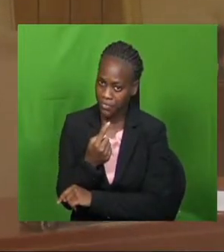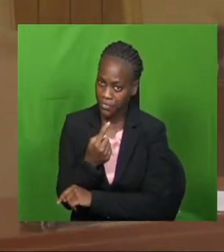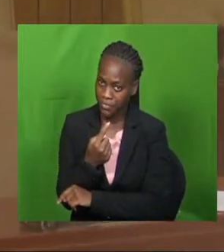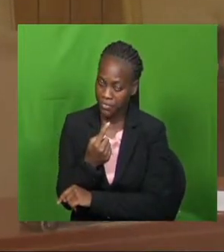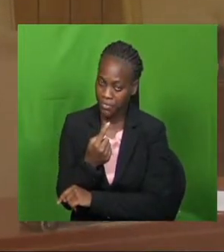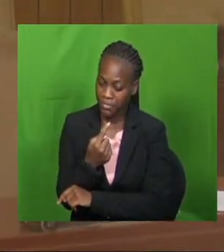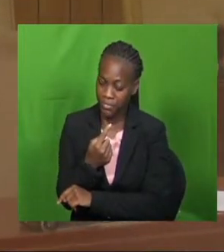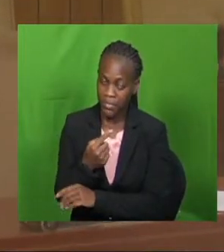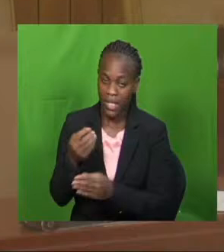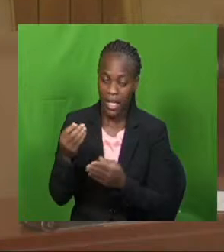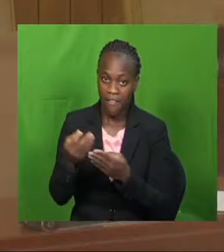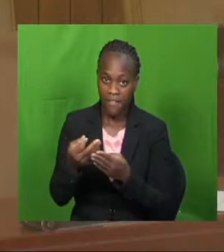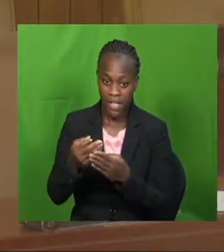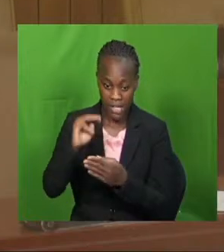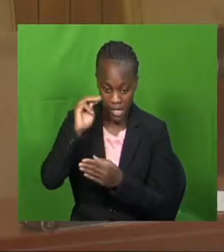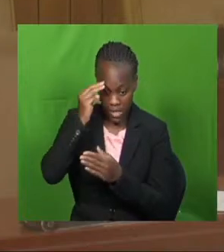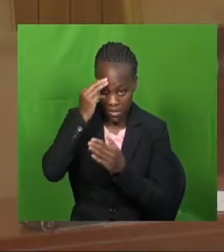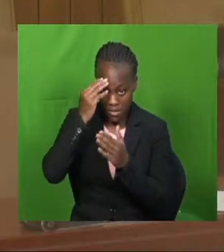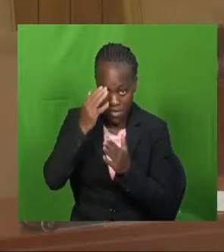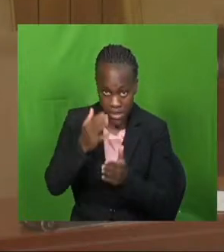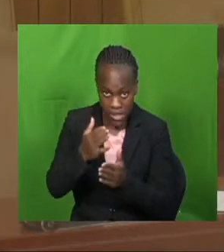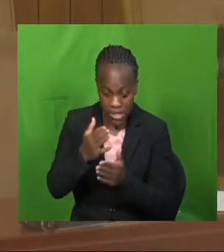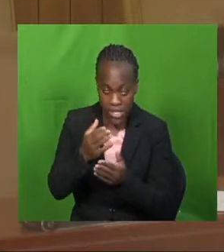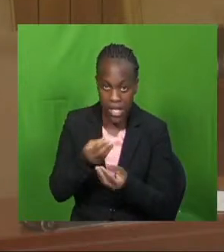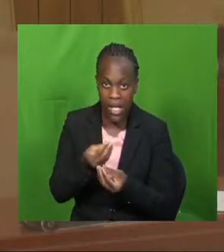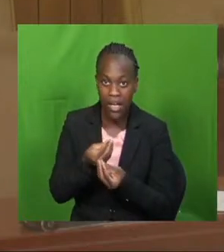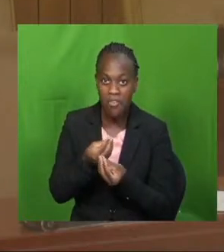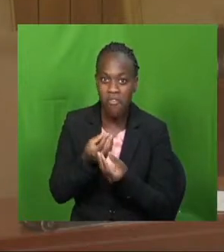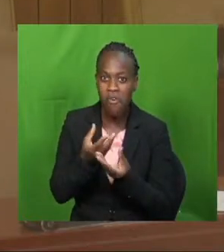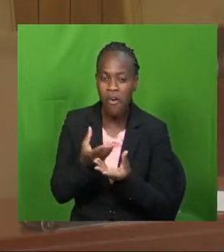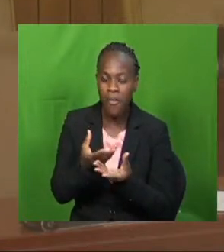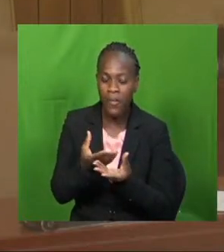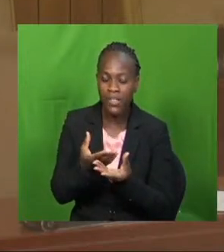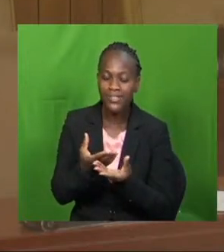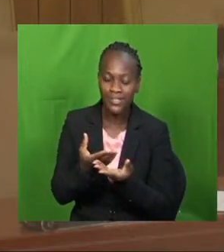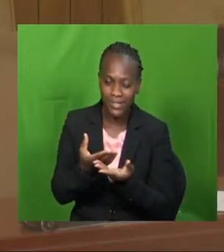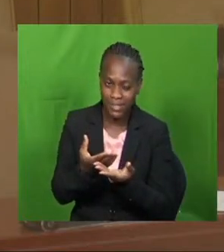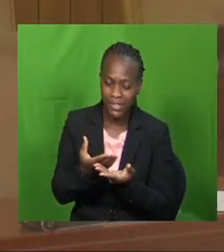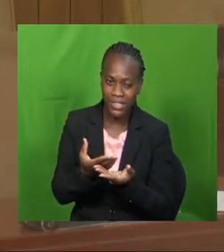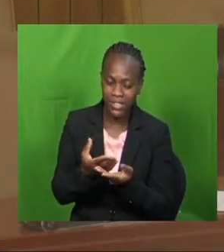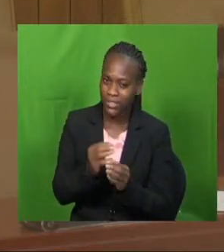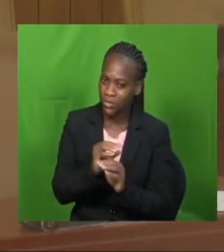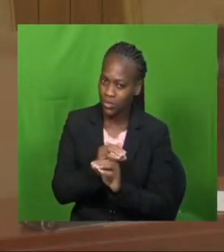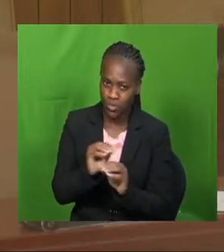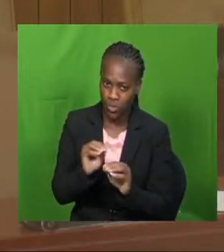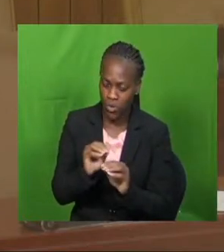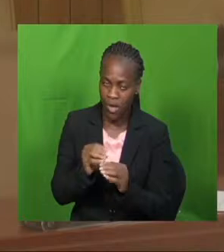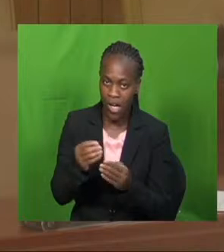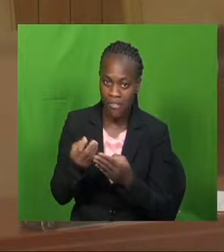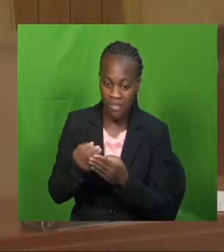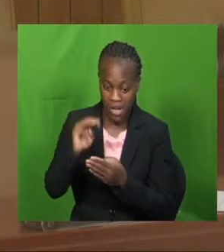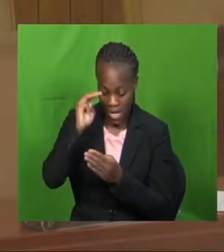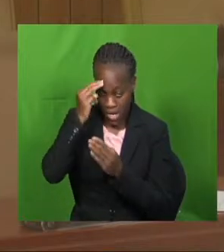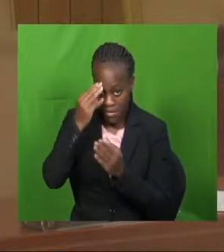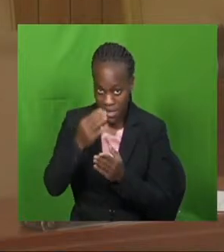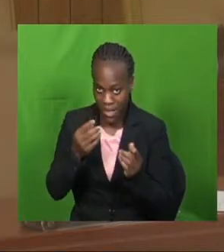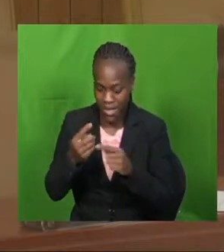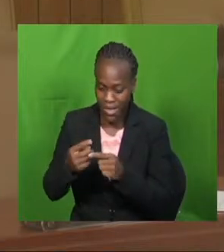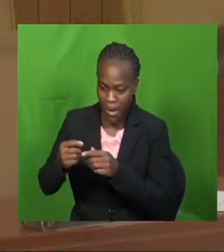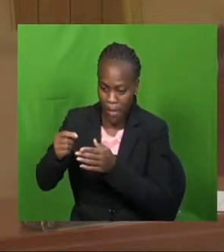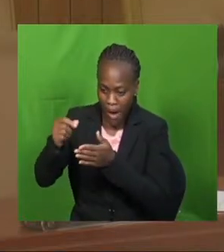Minister briefing the House, he accounted to the House. So, item 7, line 3,